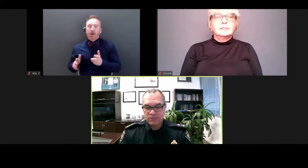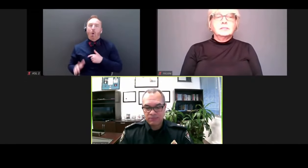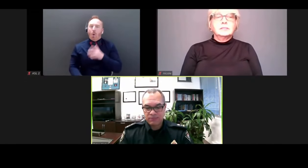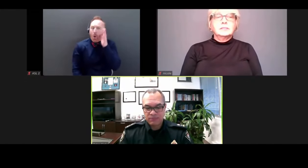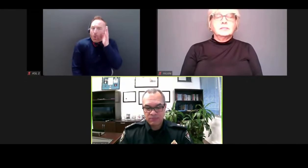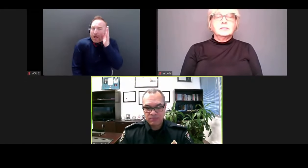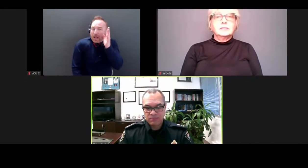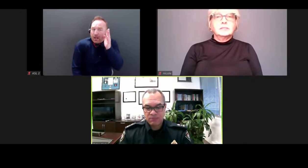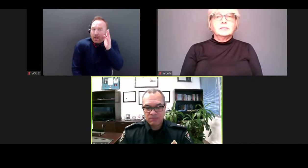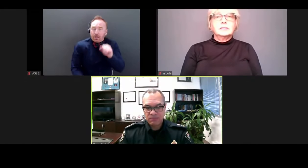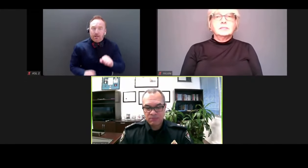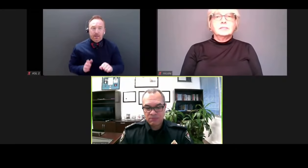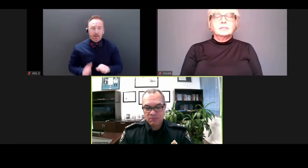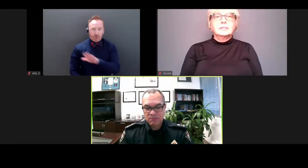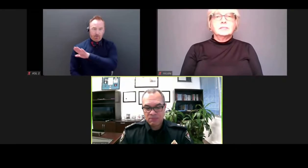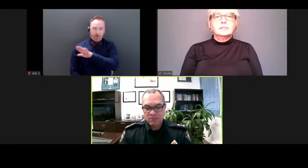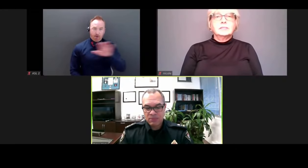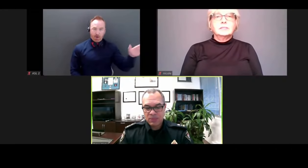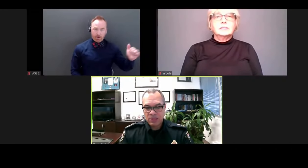country.